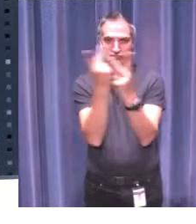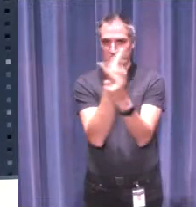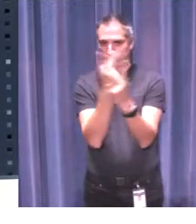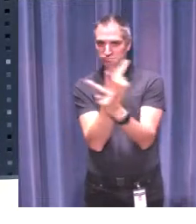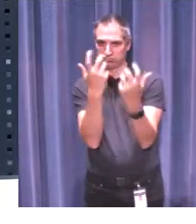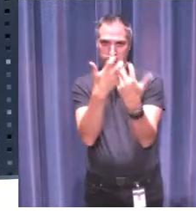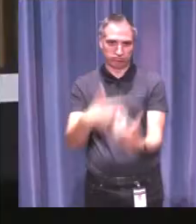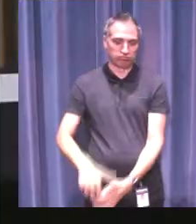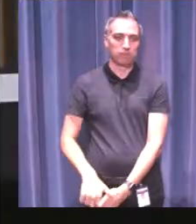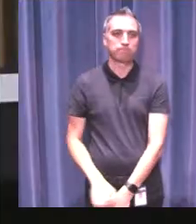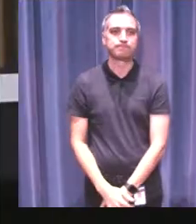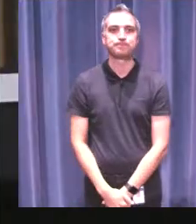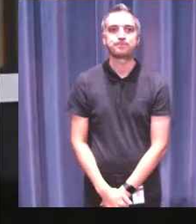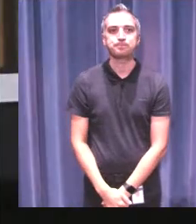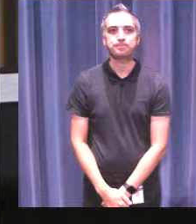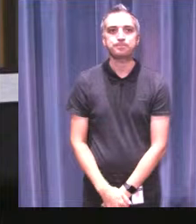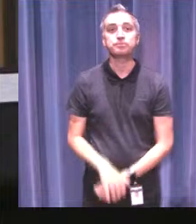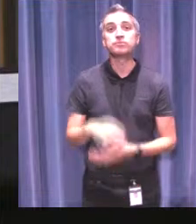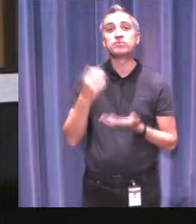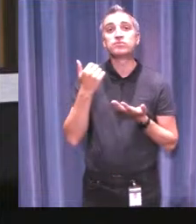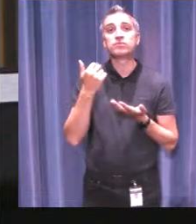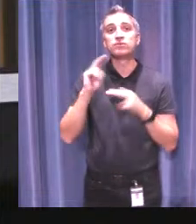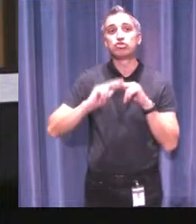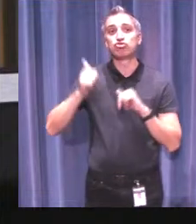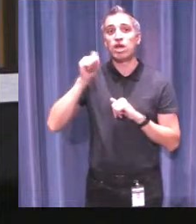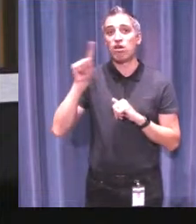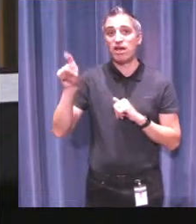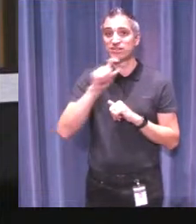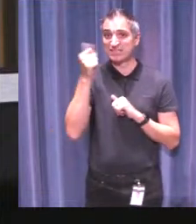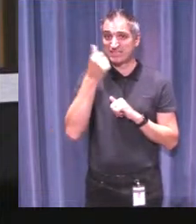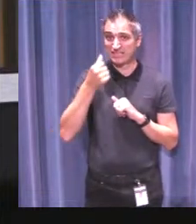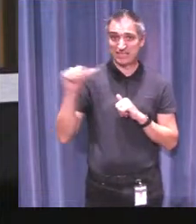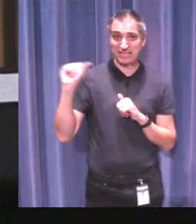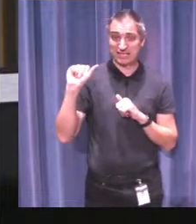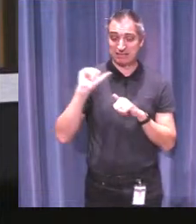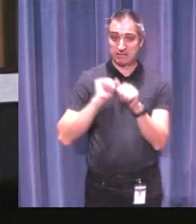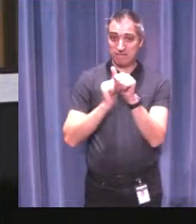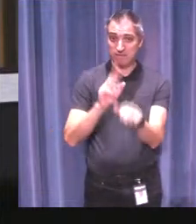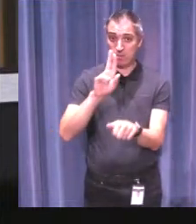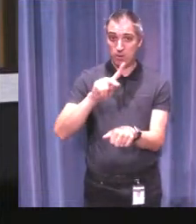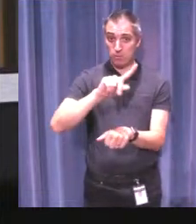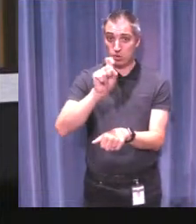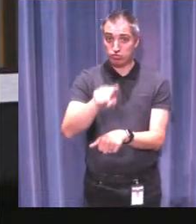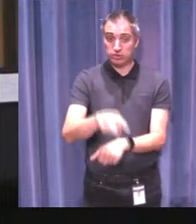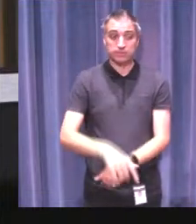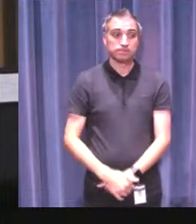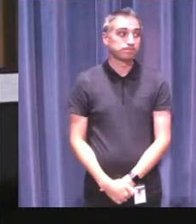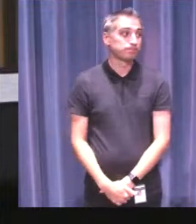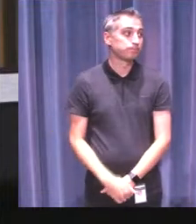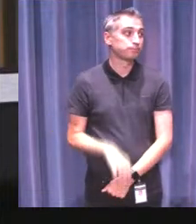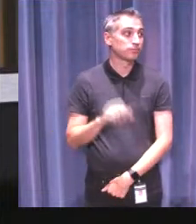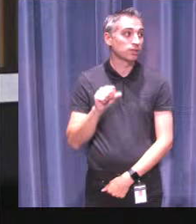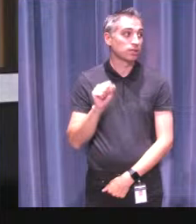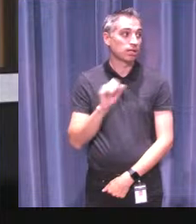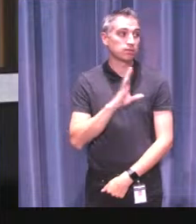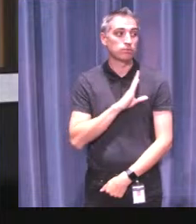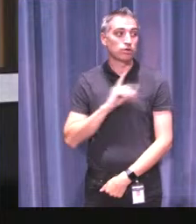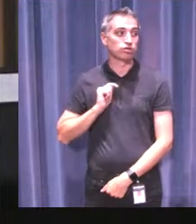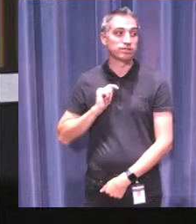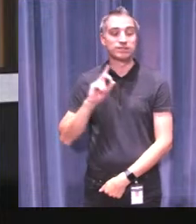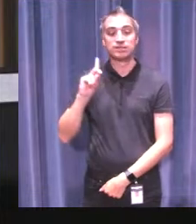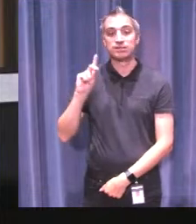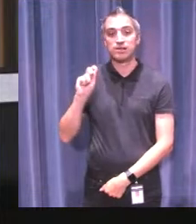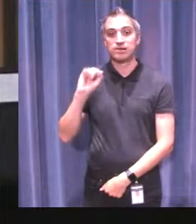Are there any follow-up questions to the last two? Yes, Trustee Daly.